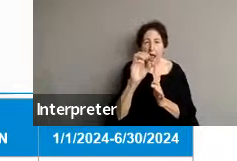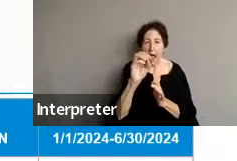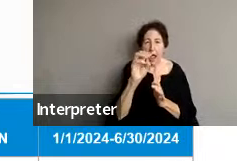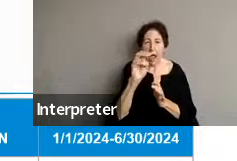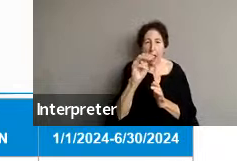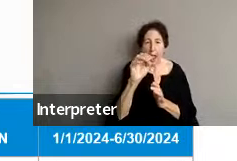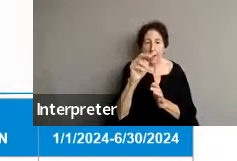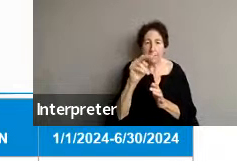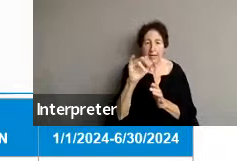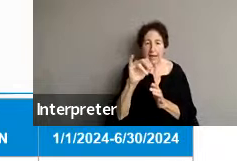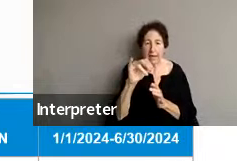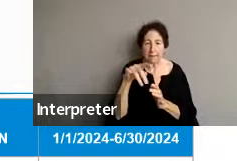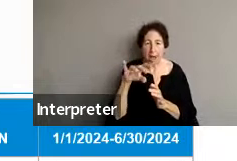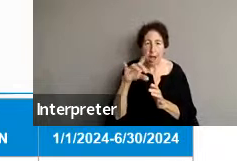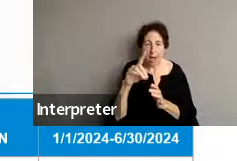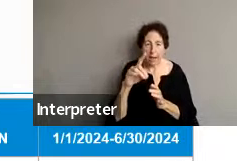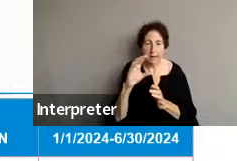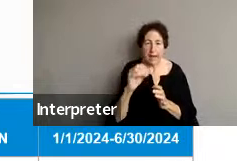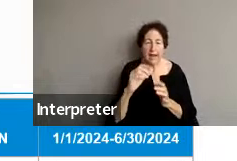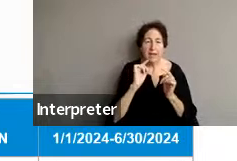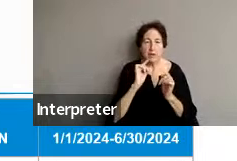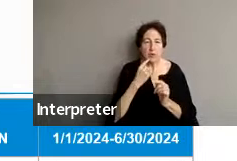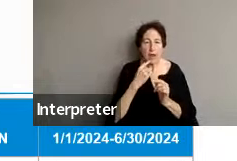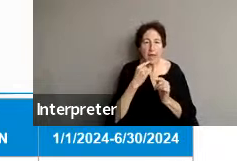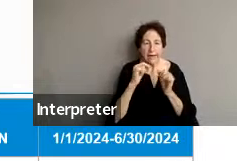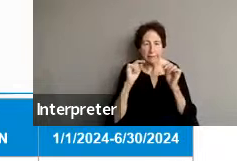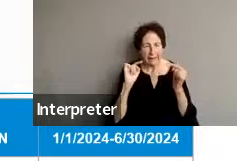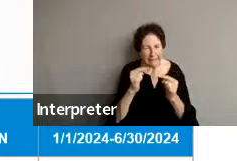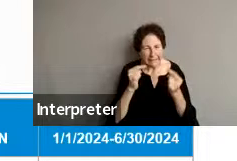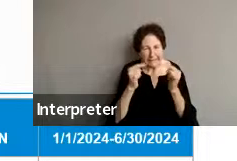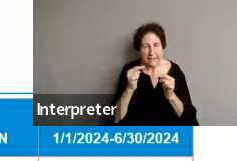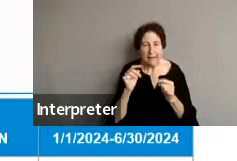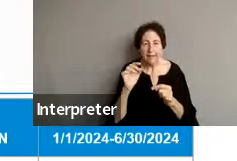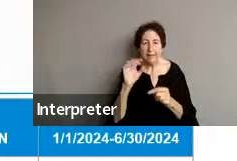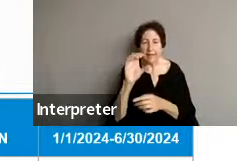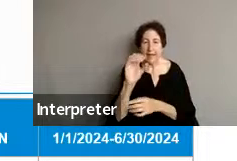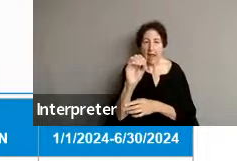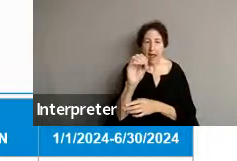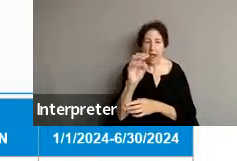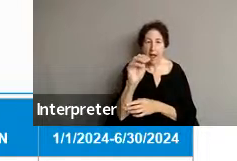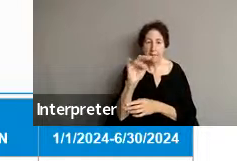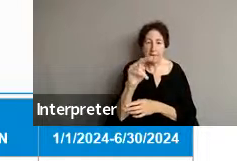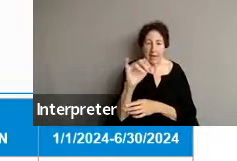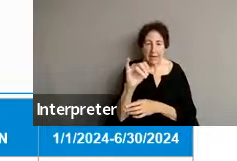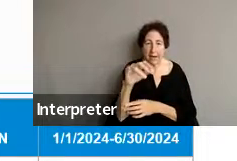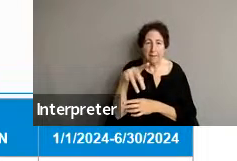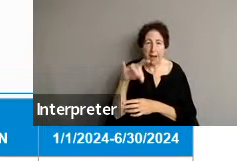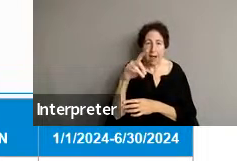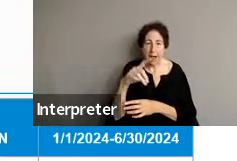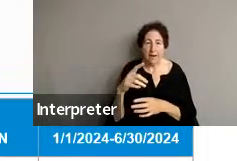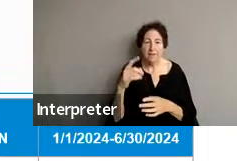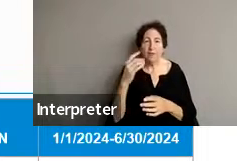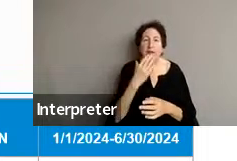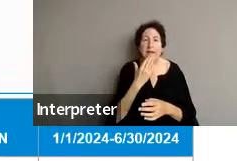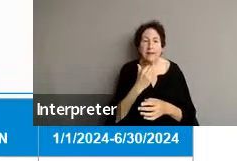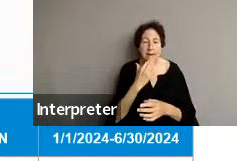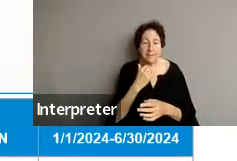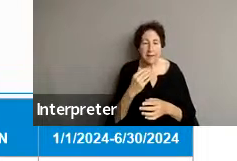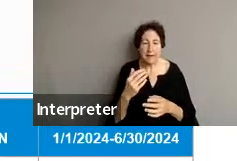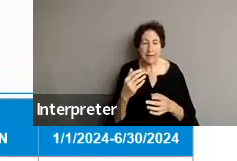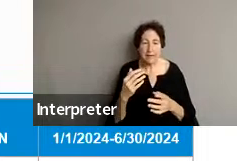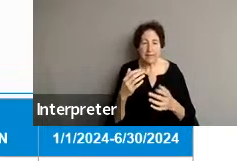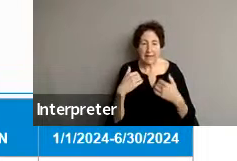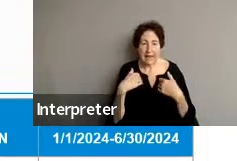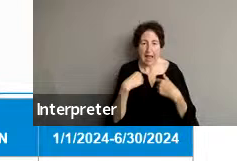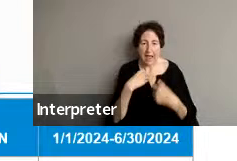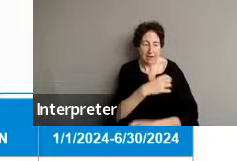chronic pain management. That Omnipod has that time release pump for diabetics, allowing them the